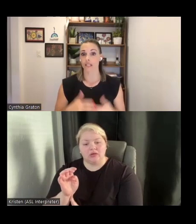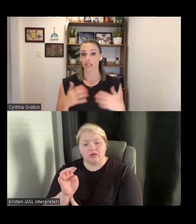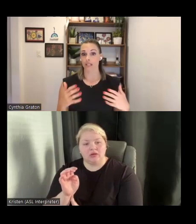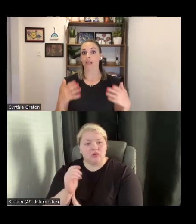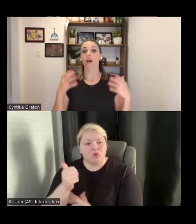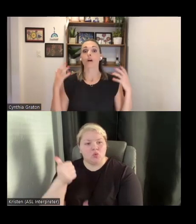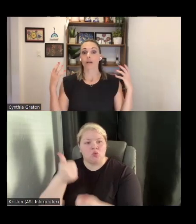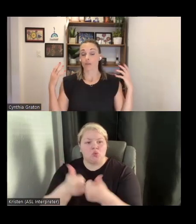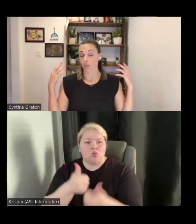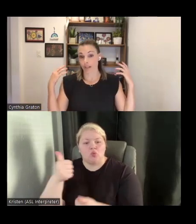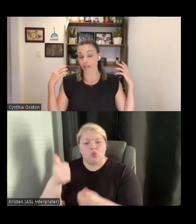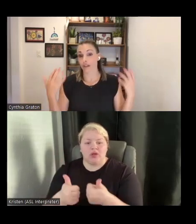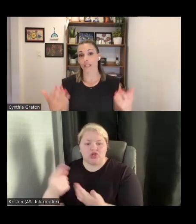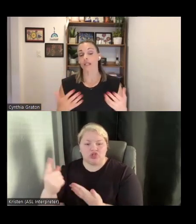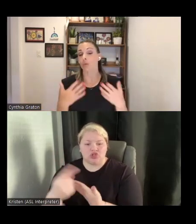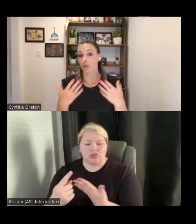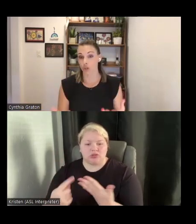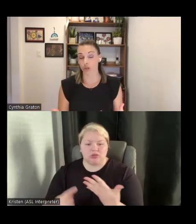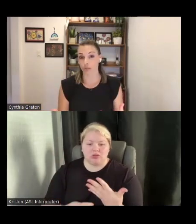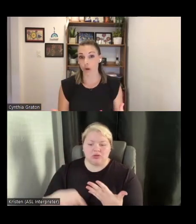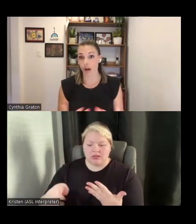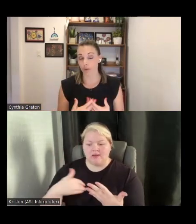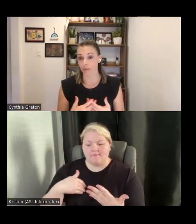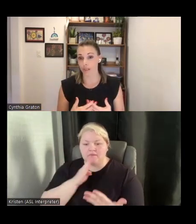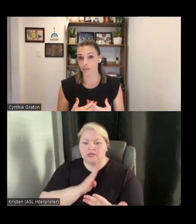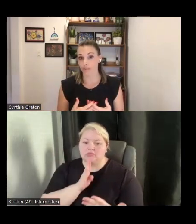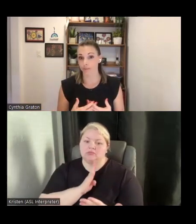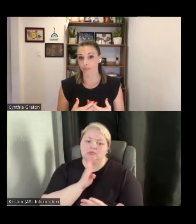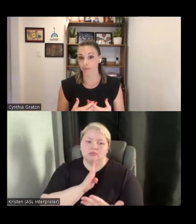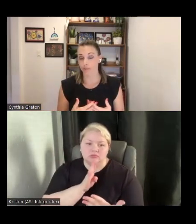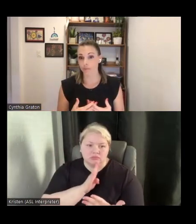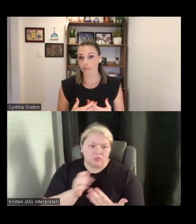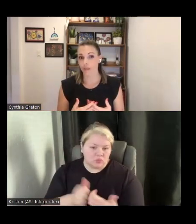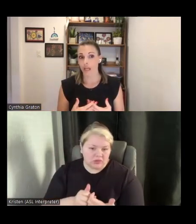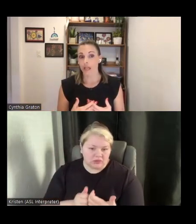he faced with certain problems.